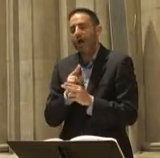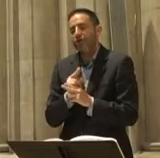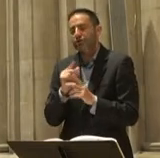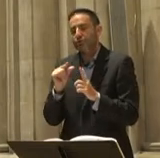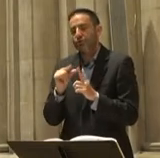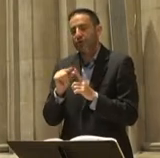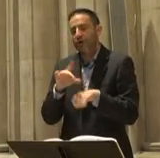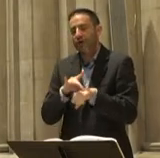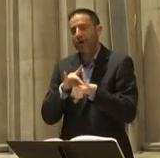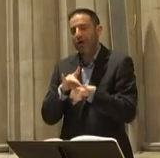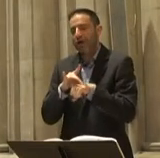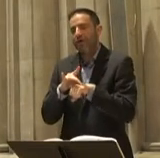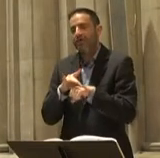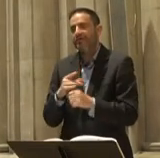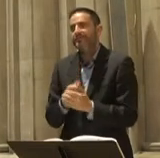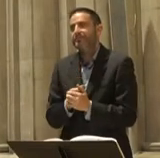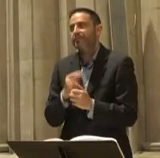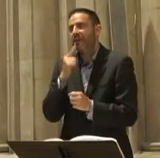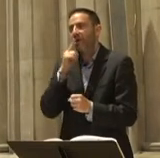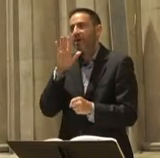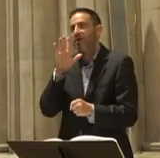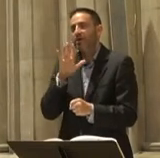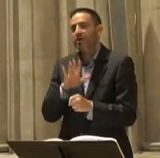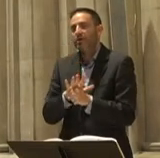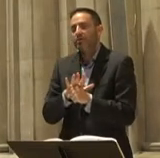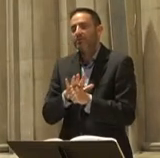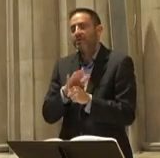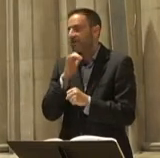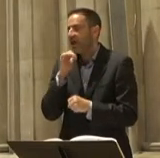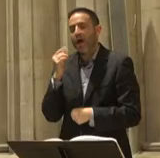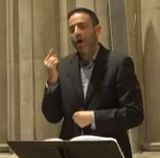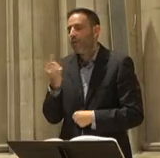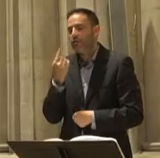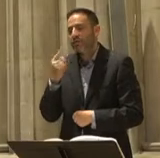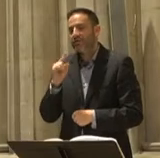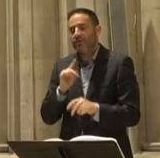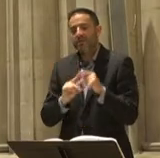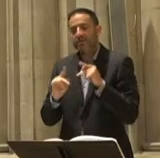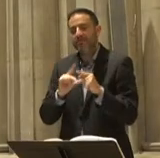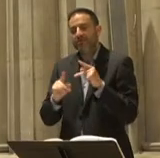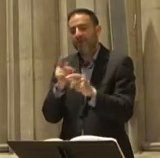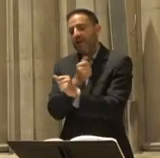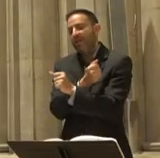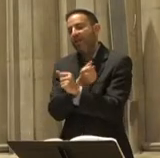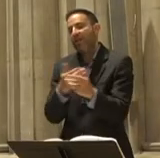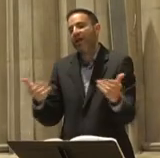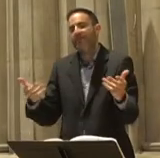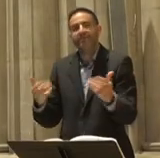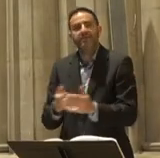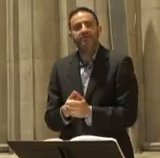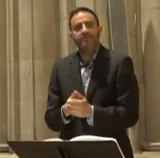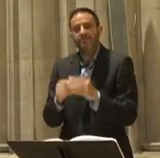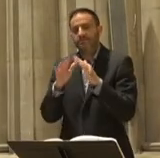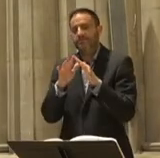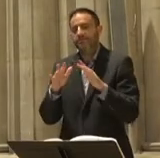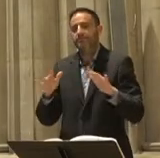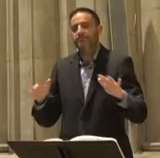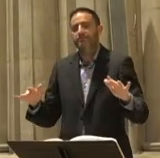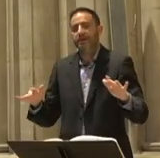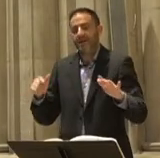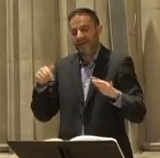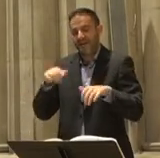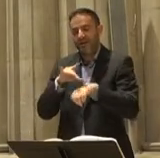earth advisedly, because the promise is to not just to humanity, but everything in all its diversity which this